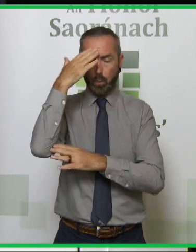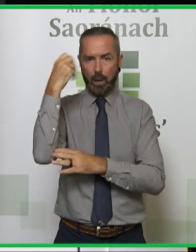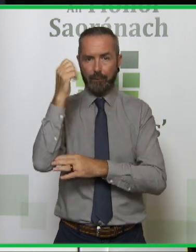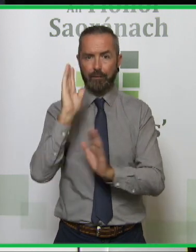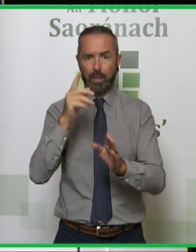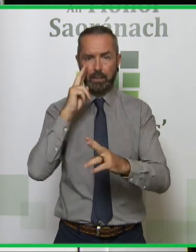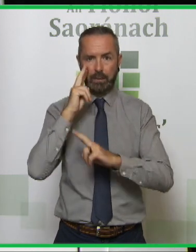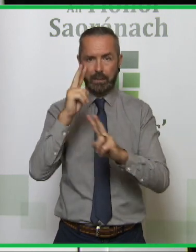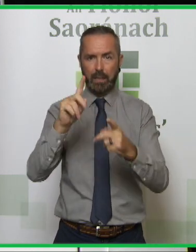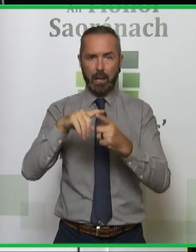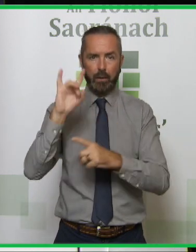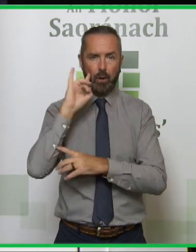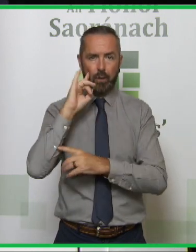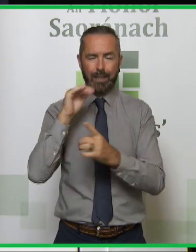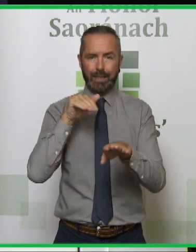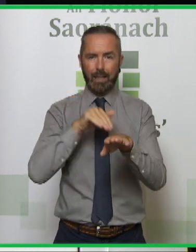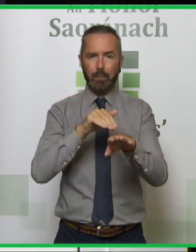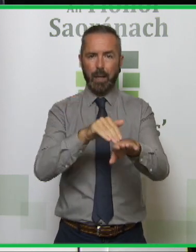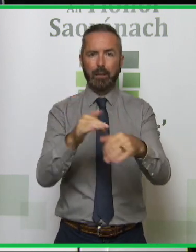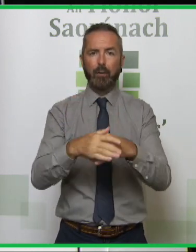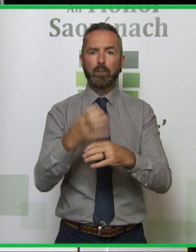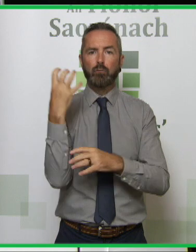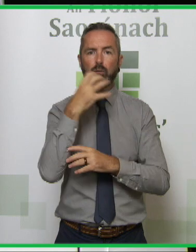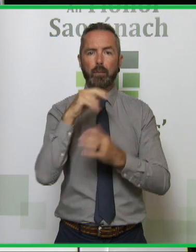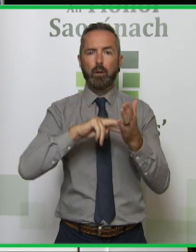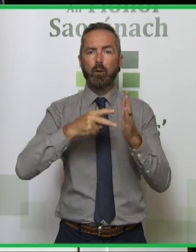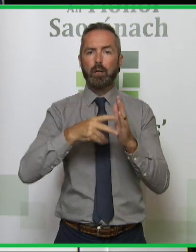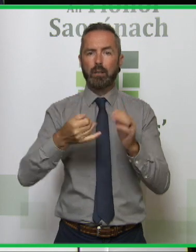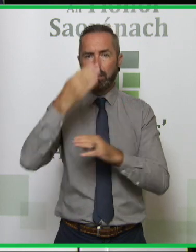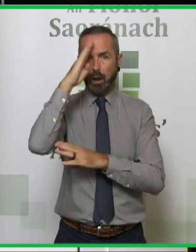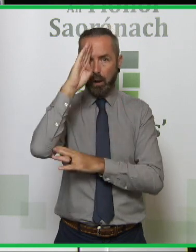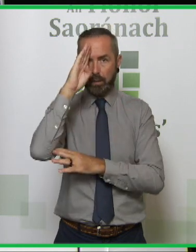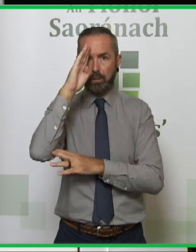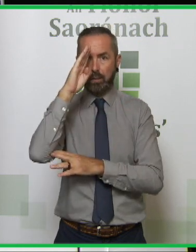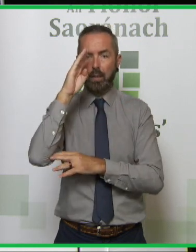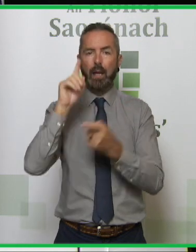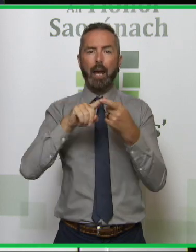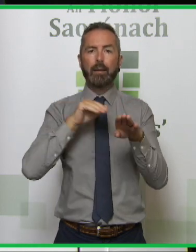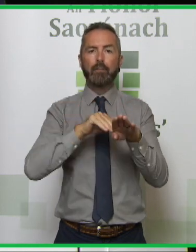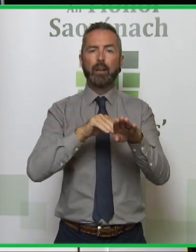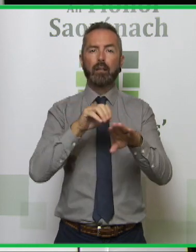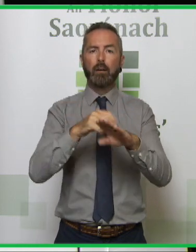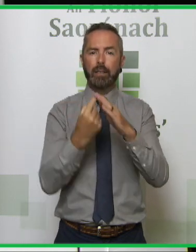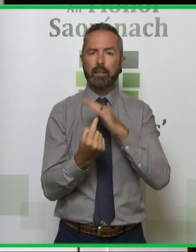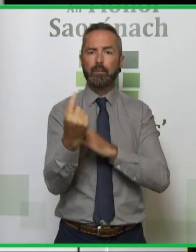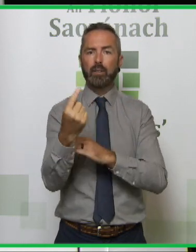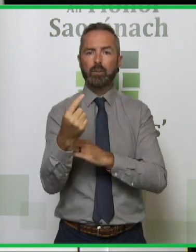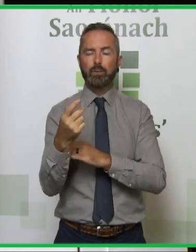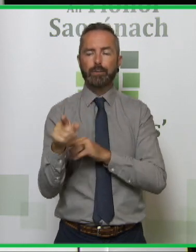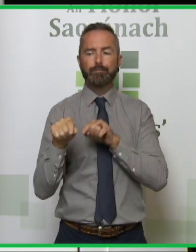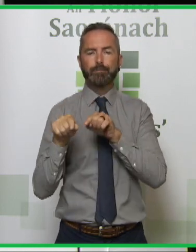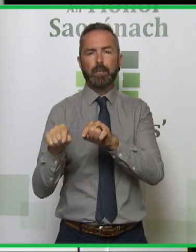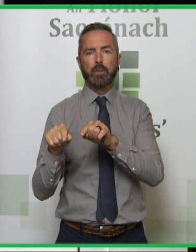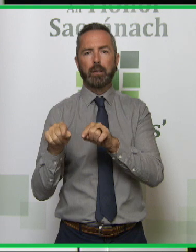seen and hear the impacts of the criminal organisation around drugs in this country and the impacts on individuals and intimidation and some of the criminal issues that go on